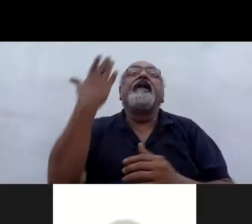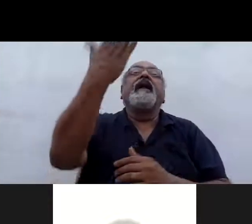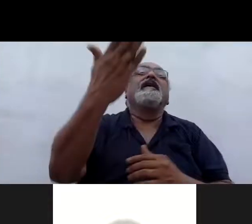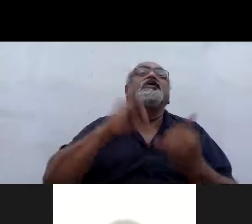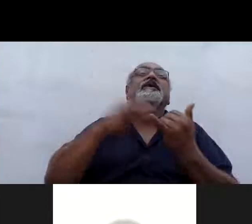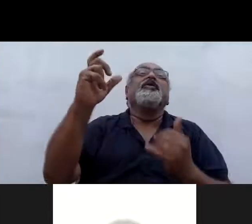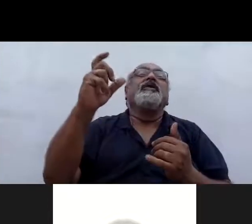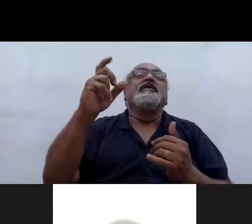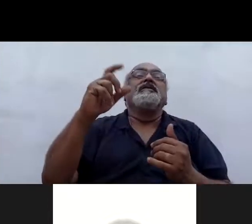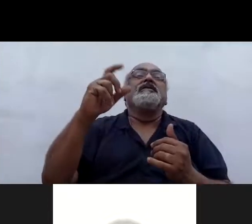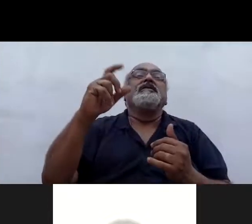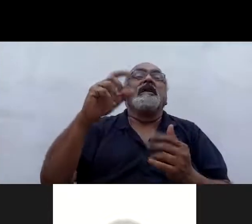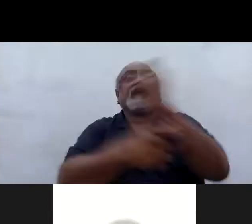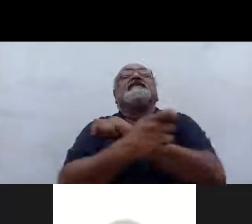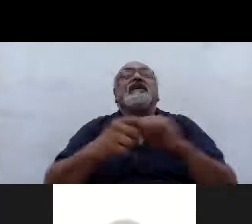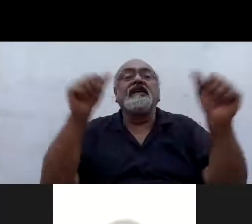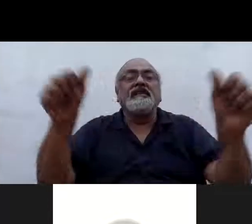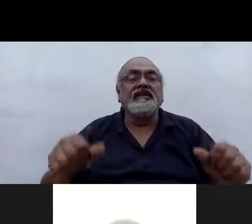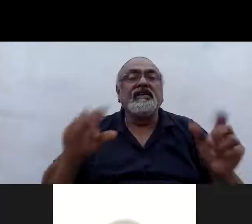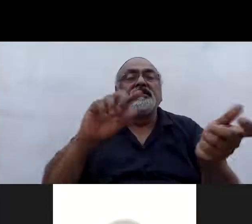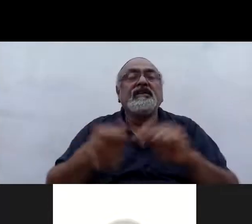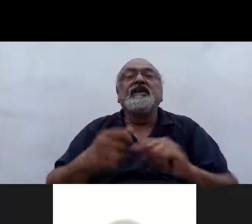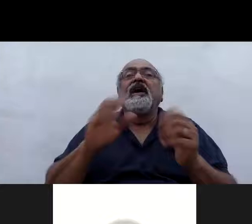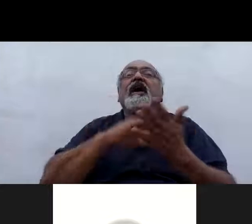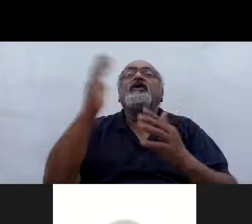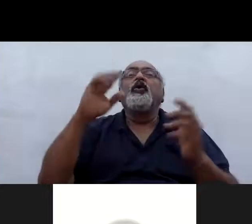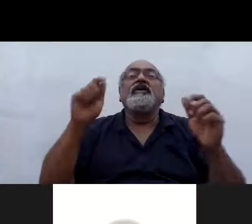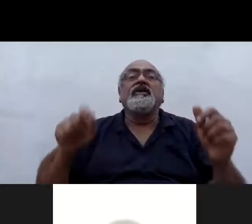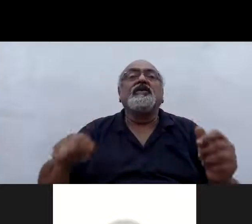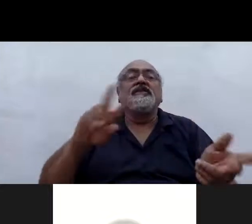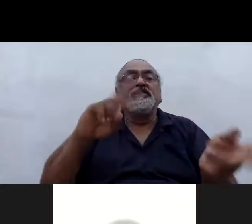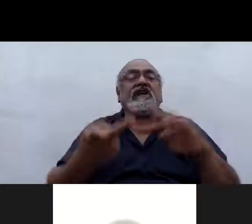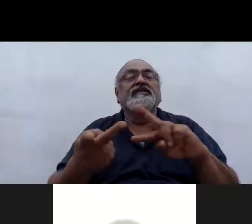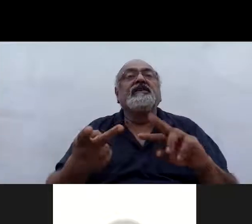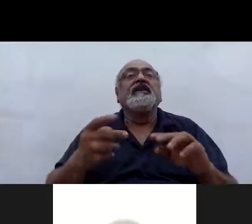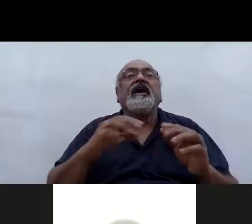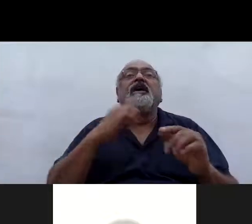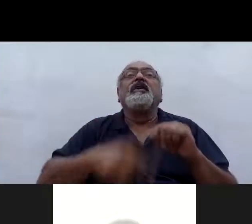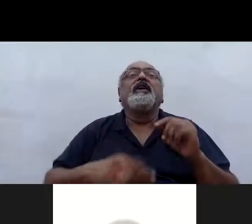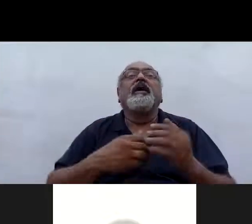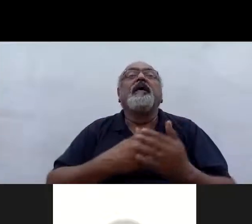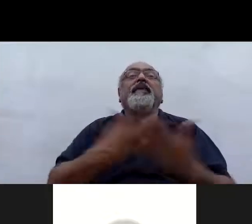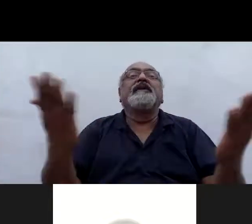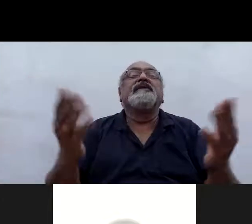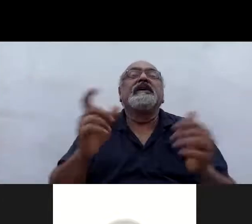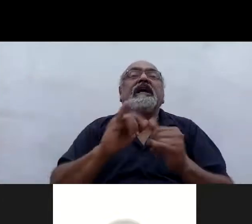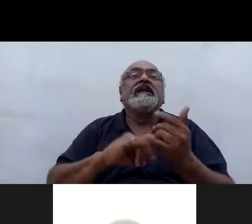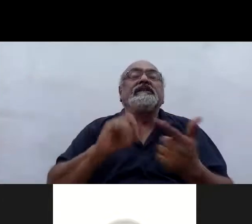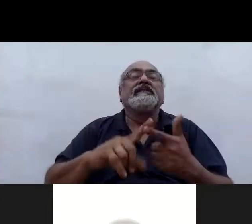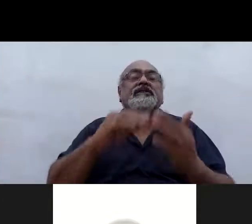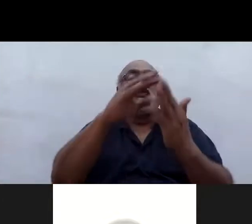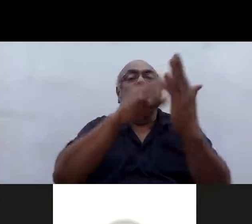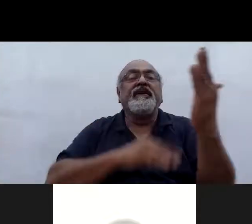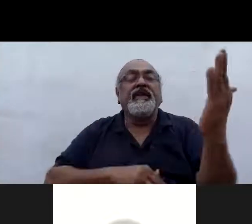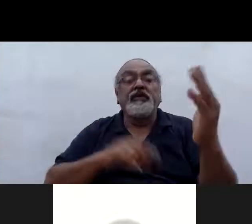reversed. The High Court, the verdict of the High Court was totally reversed by the Supreme Court, and I couldn't publish the case commentary at all. I was